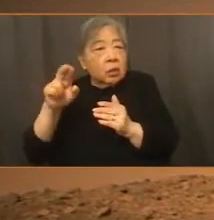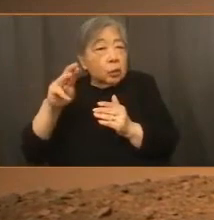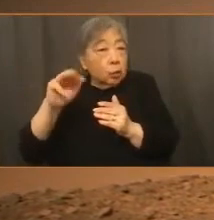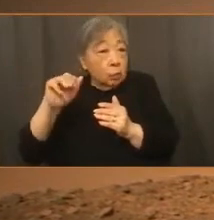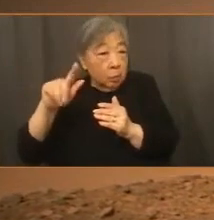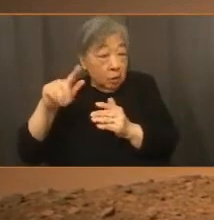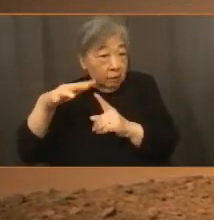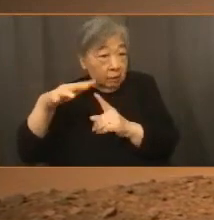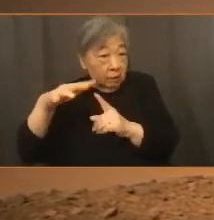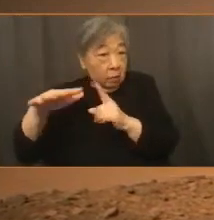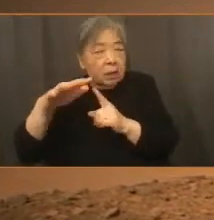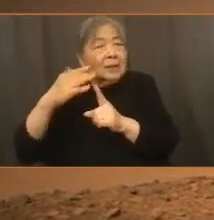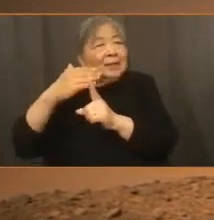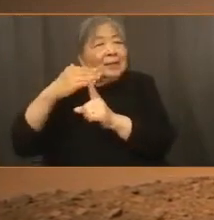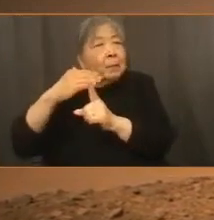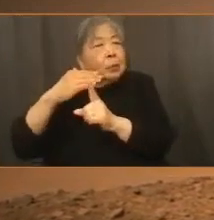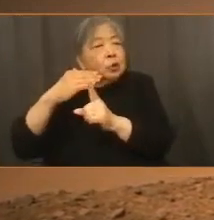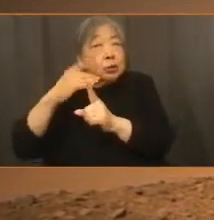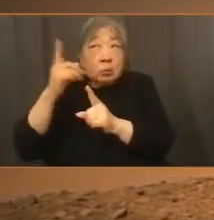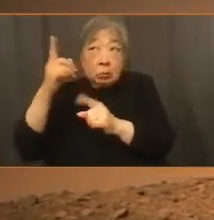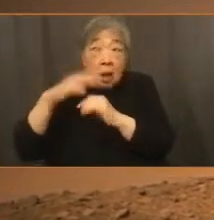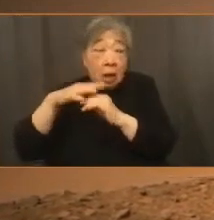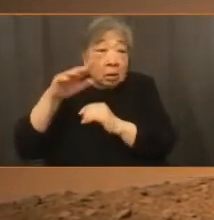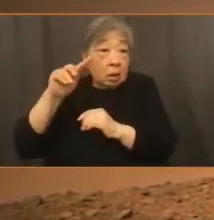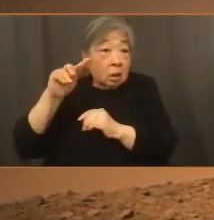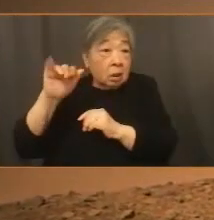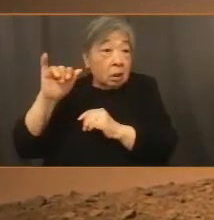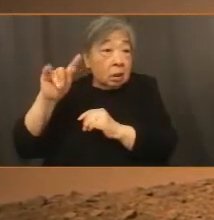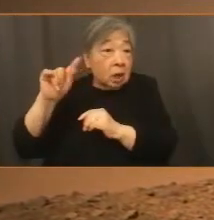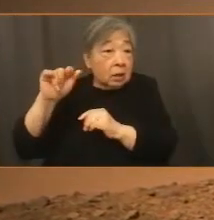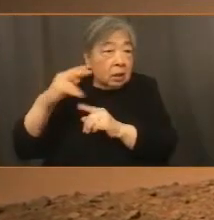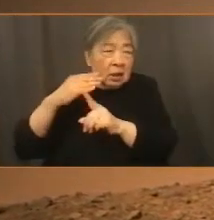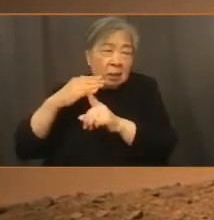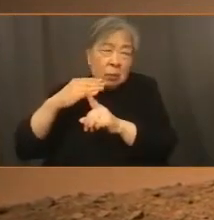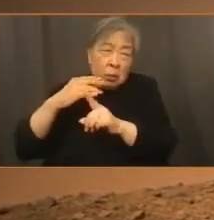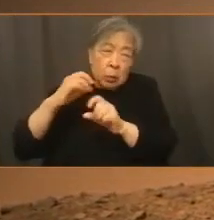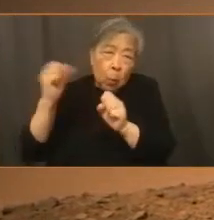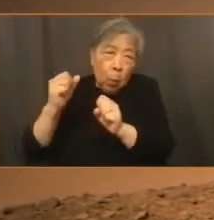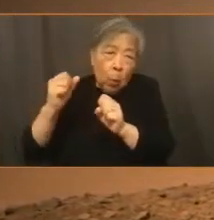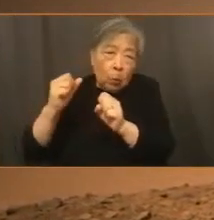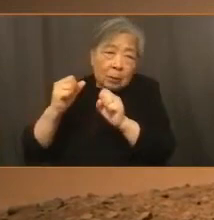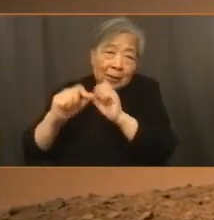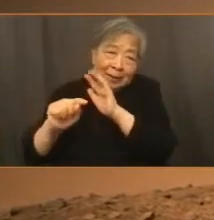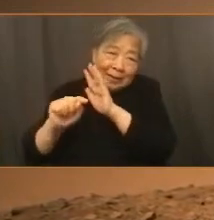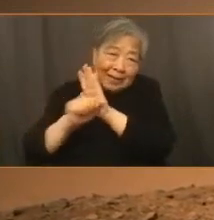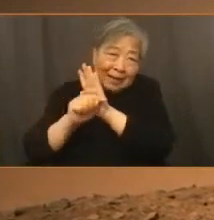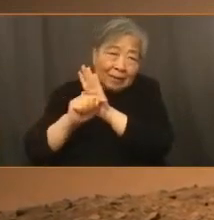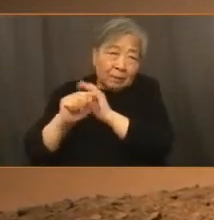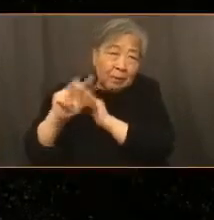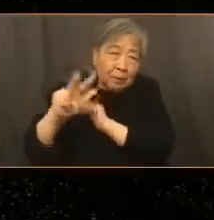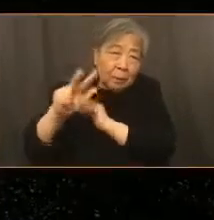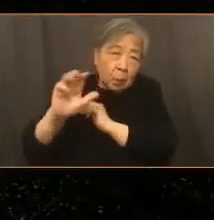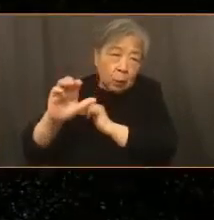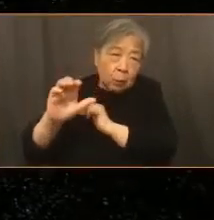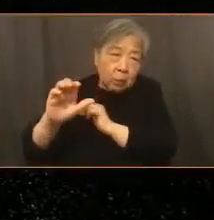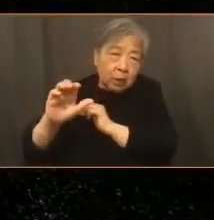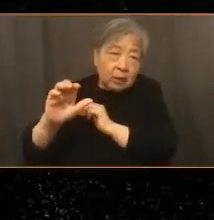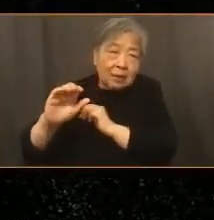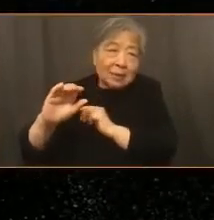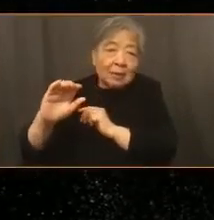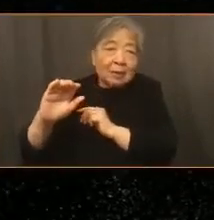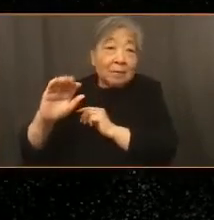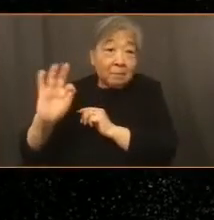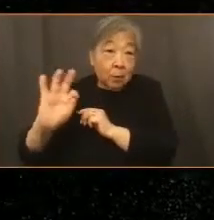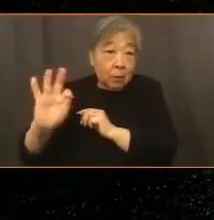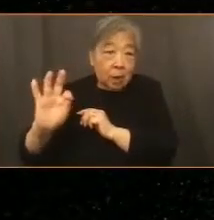is very, very cold, about negative 300 degrees Fahrenheit, which is kind of hard to fathom, right? We don't have any